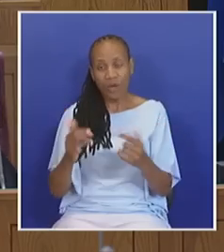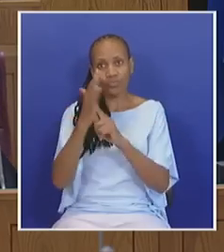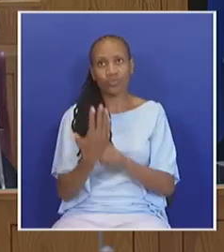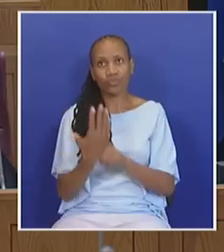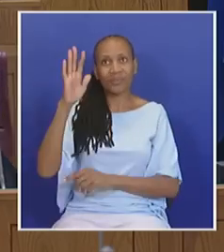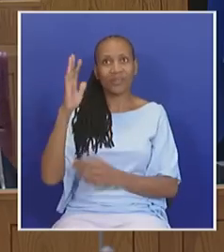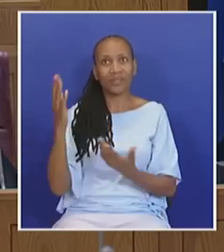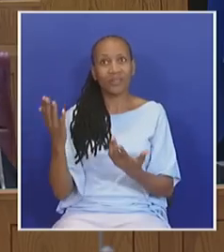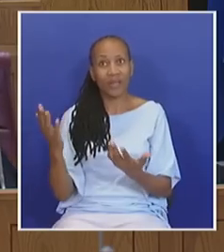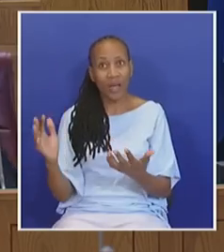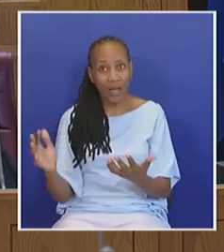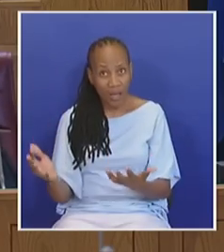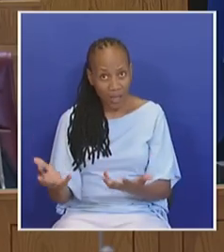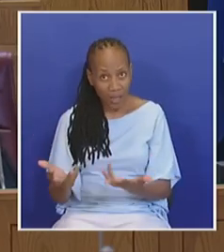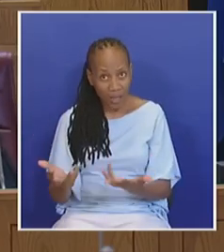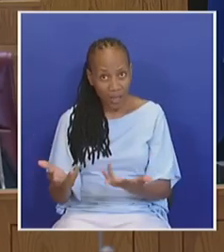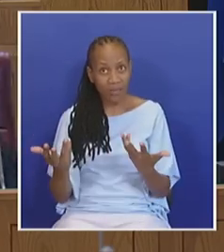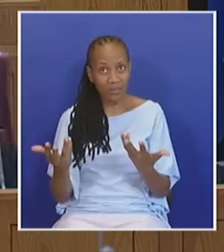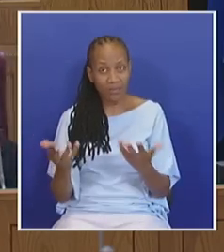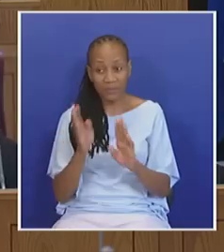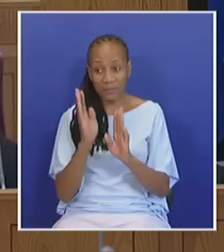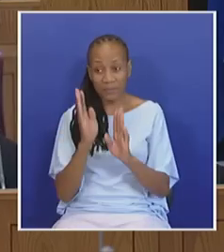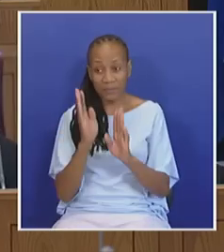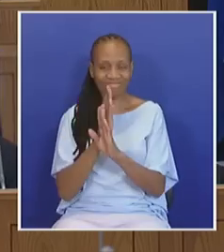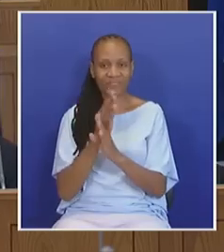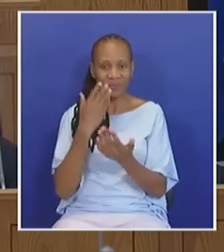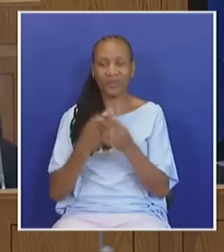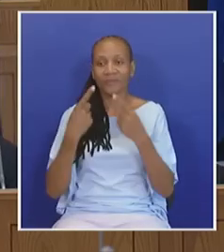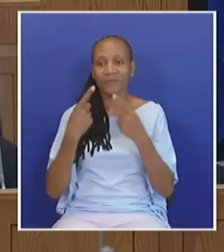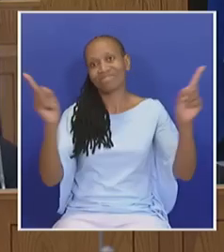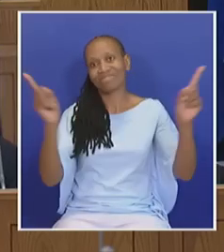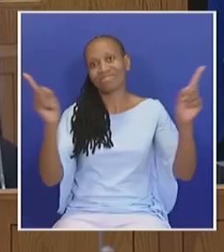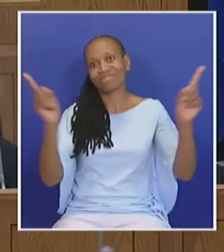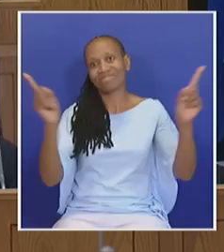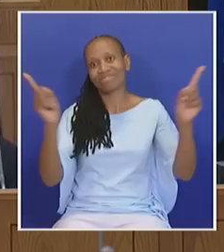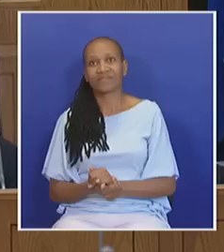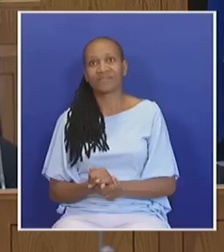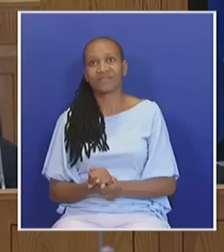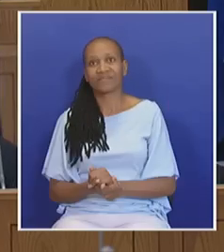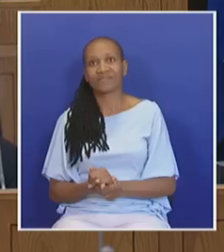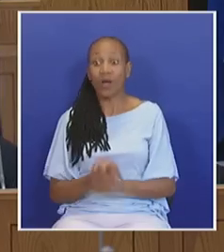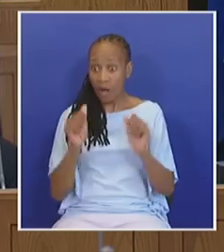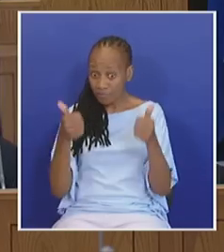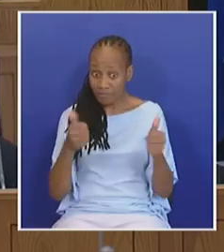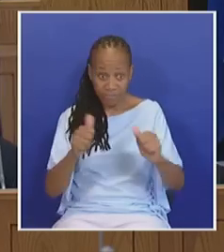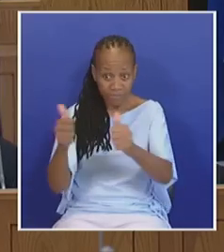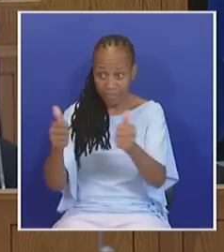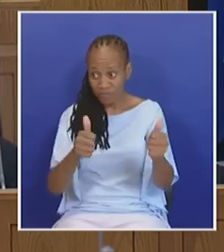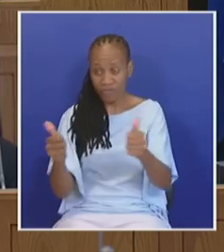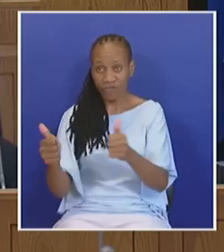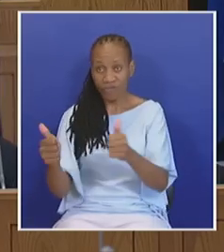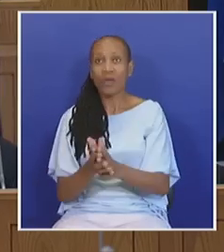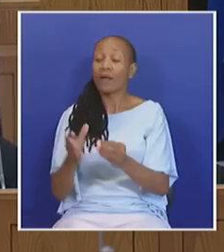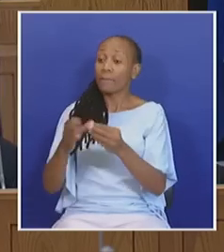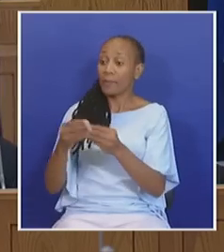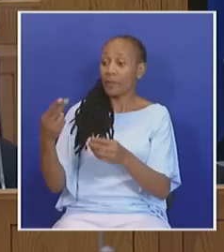can, there are no secrets, you can declare. You are sorted. Honorable Hatting, you are